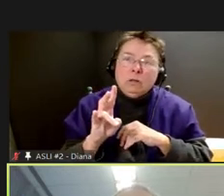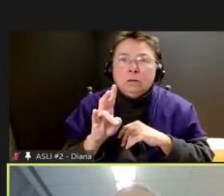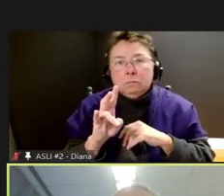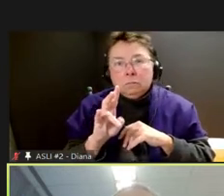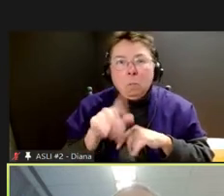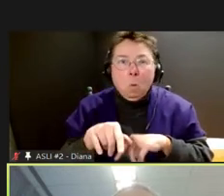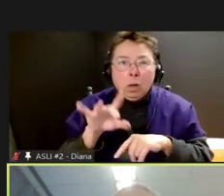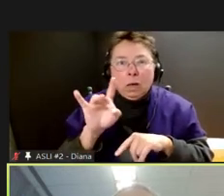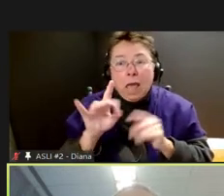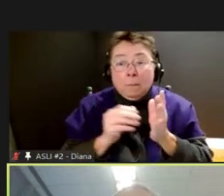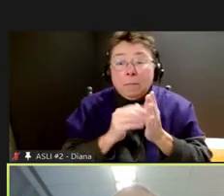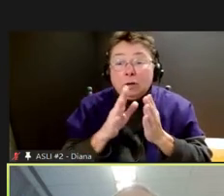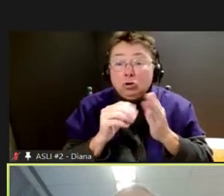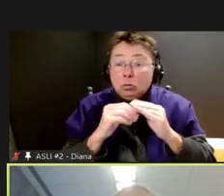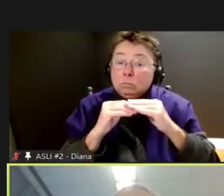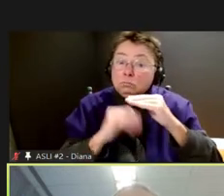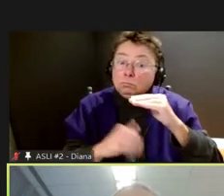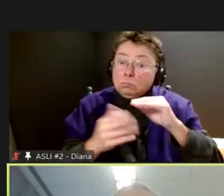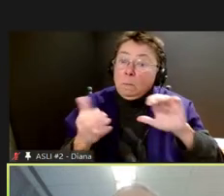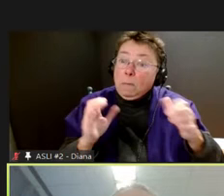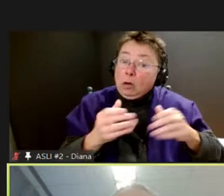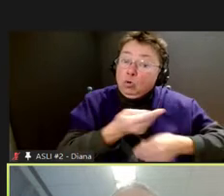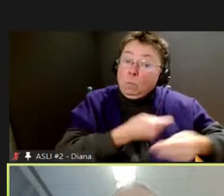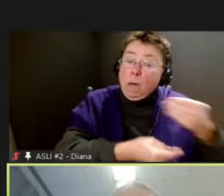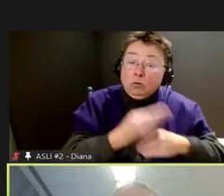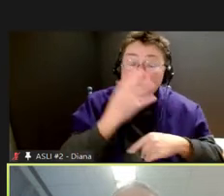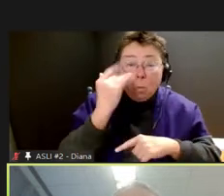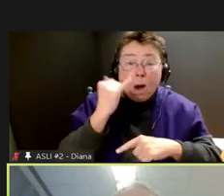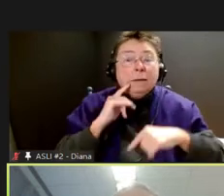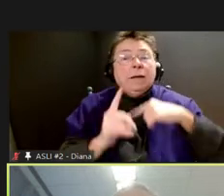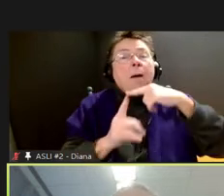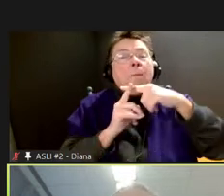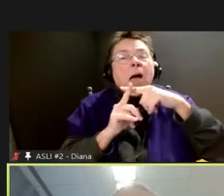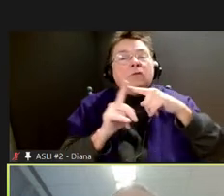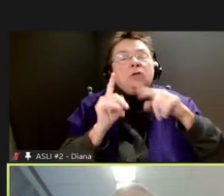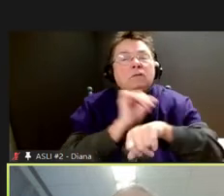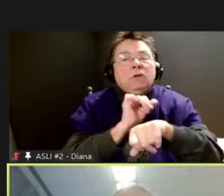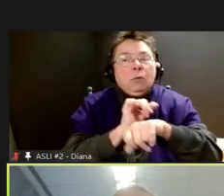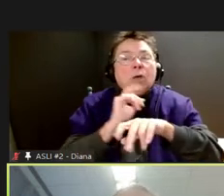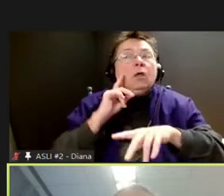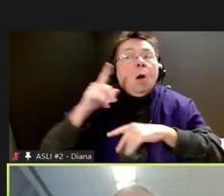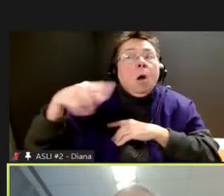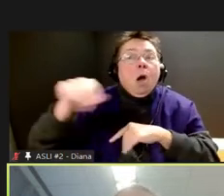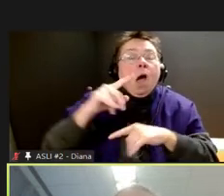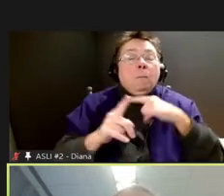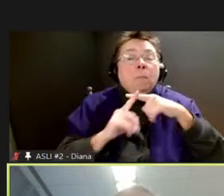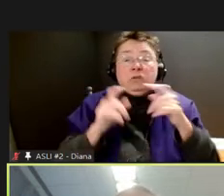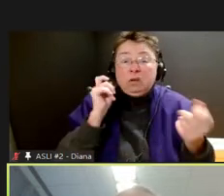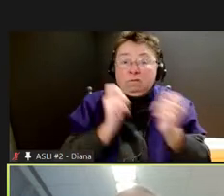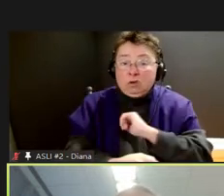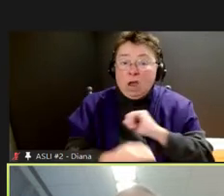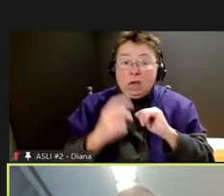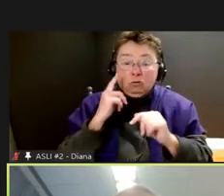$147.8 million less than budget, due to the positive variance on labor, fuel and power, and contracts.